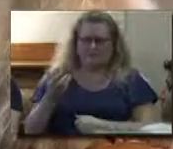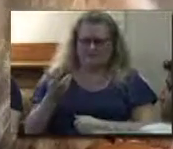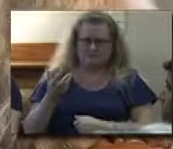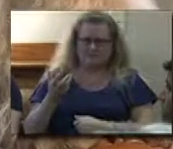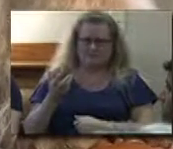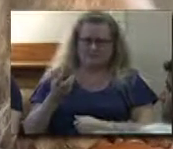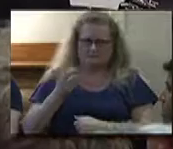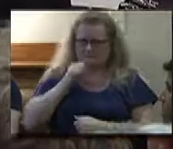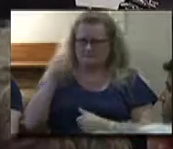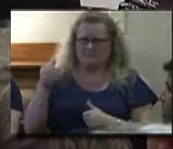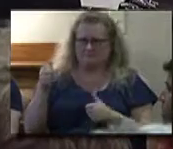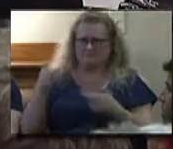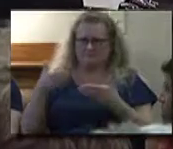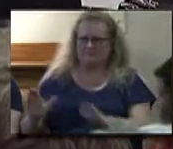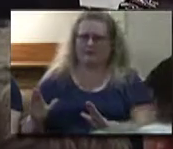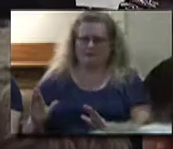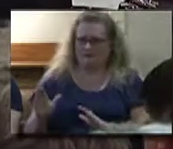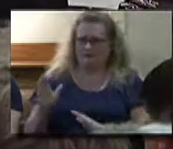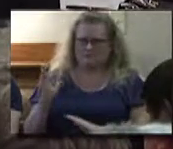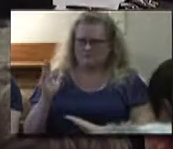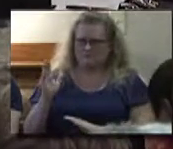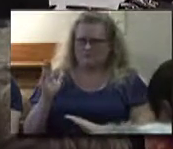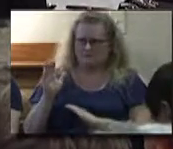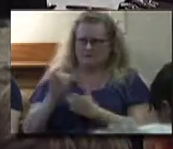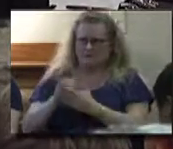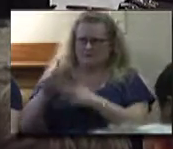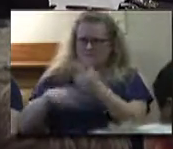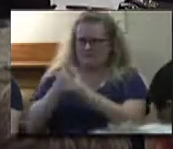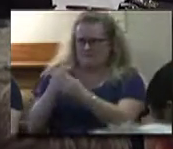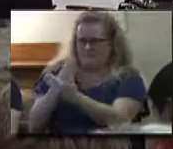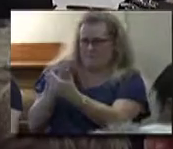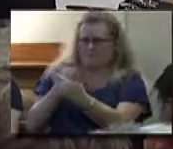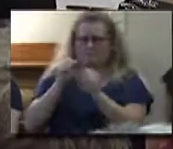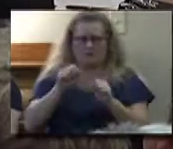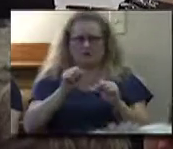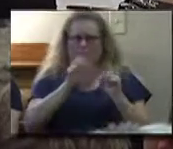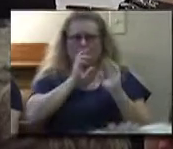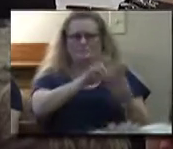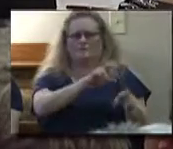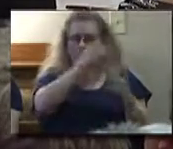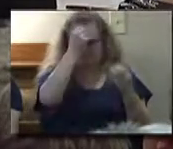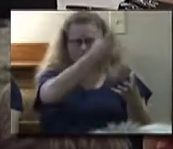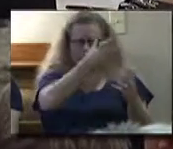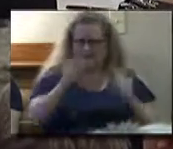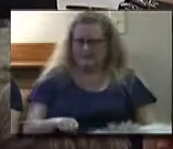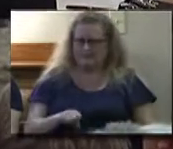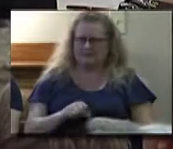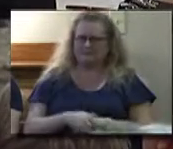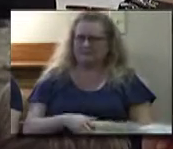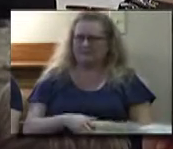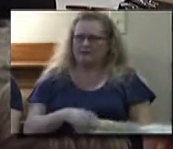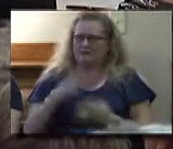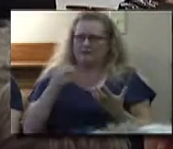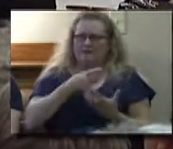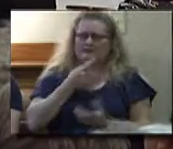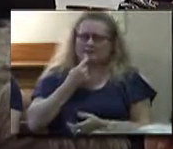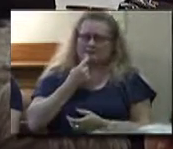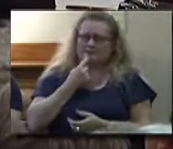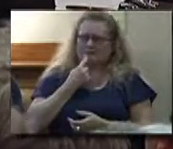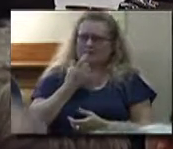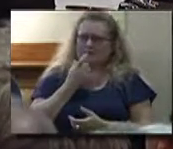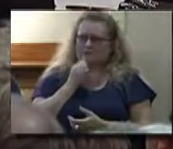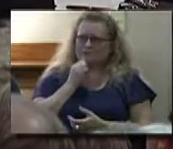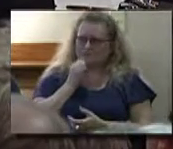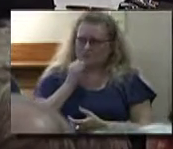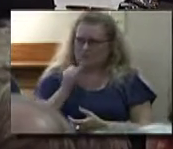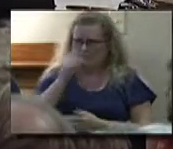of proximity is it's a reportable offense, actually. And of course they say, you know, don't